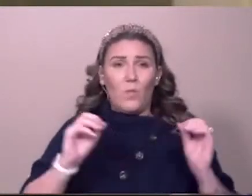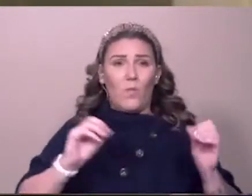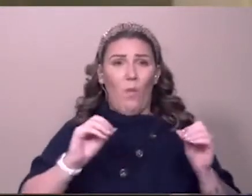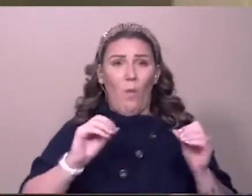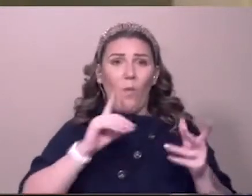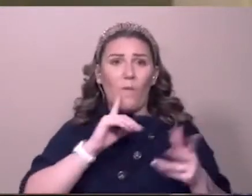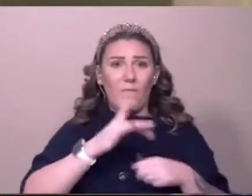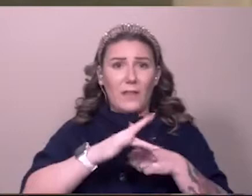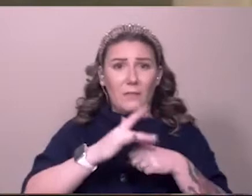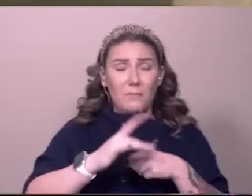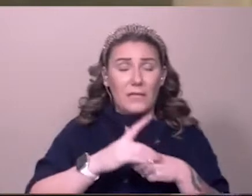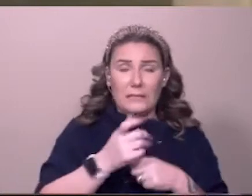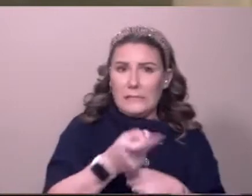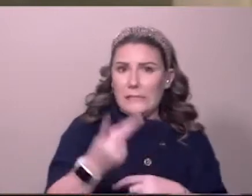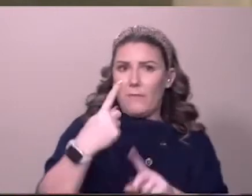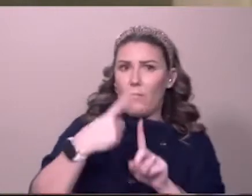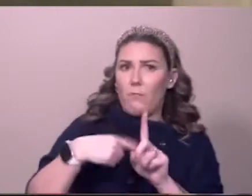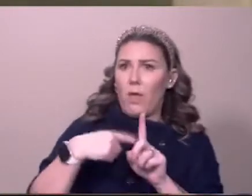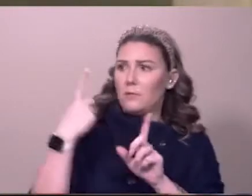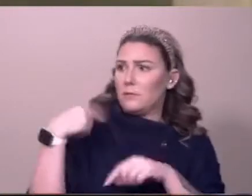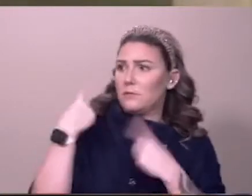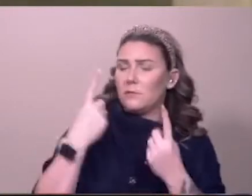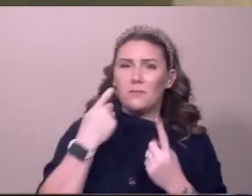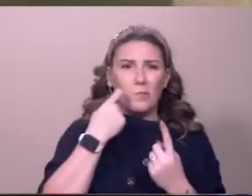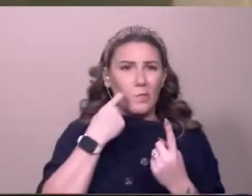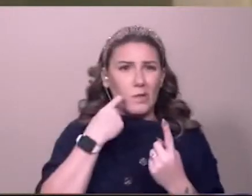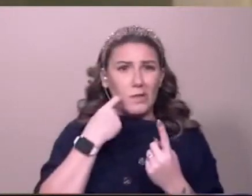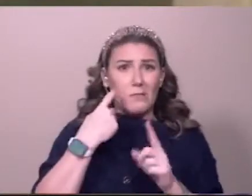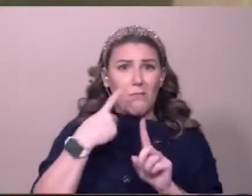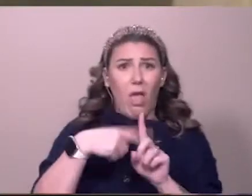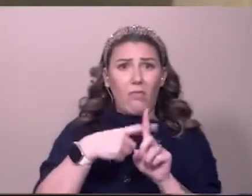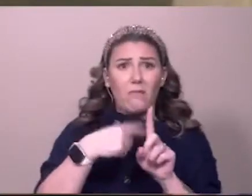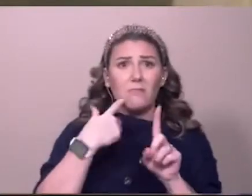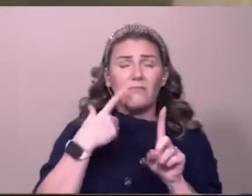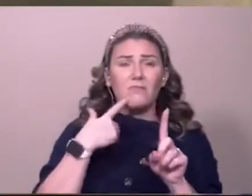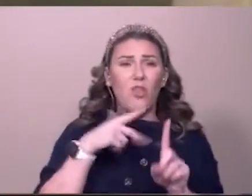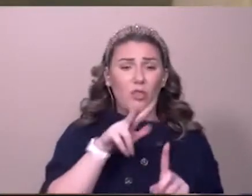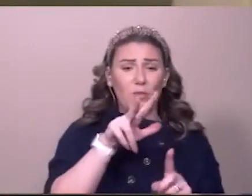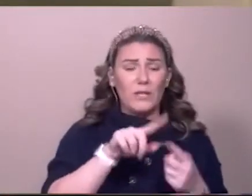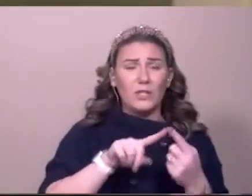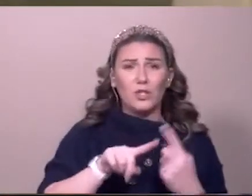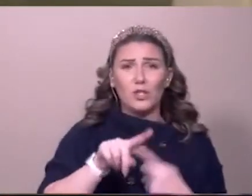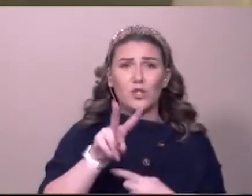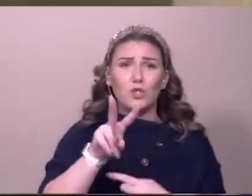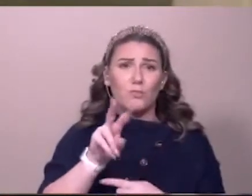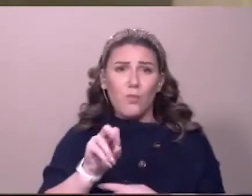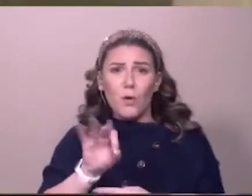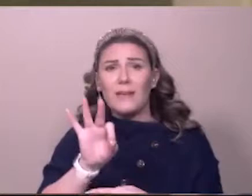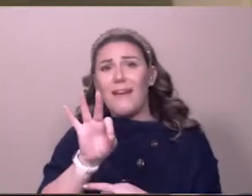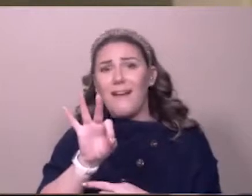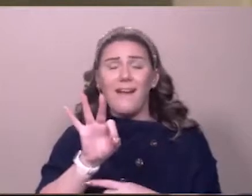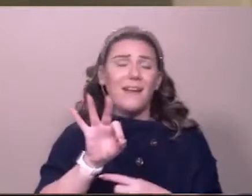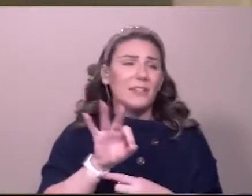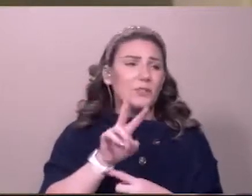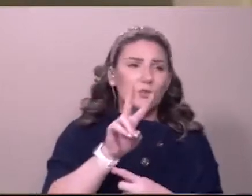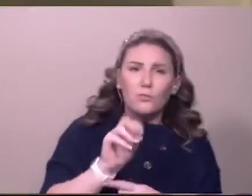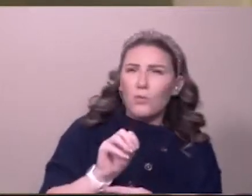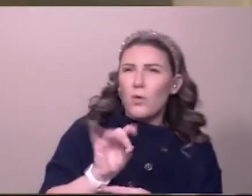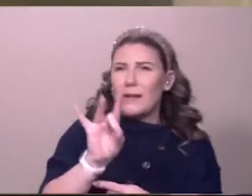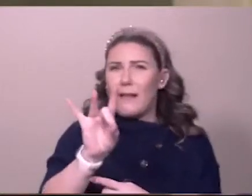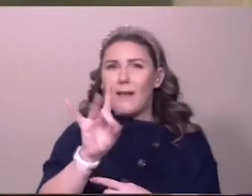now. And in the last month, we've seen actually gone from 3 to 2.9 to 2.8. We really need to be about